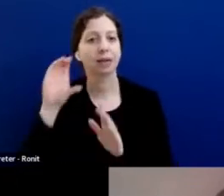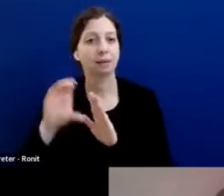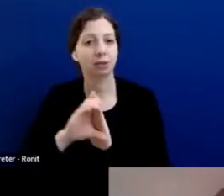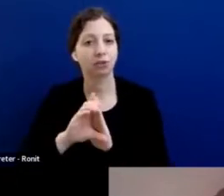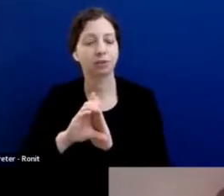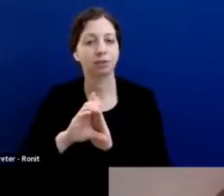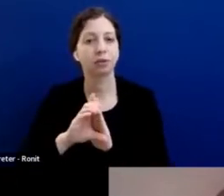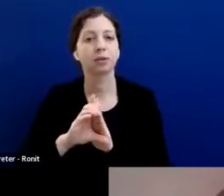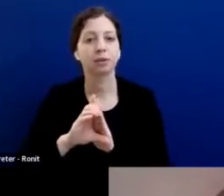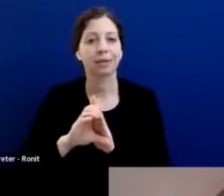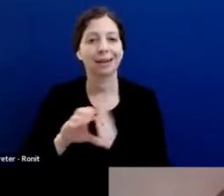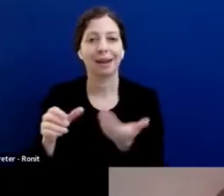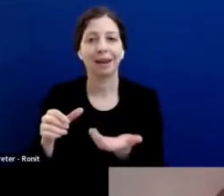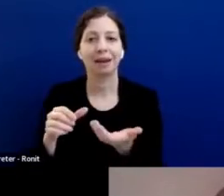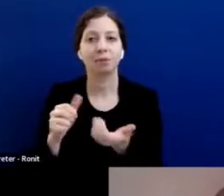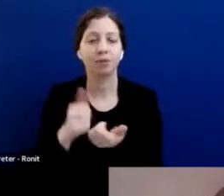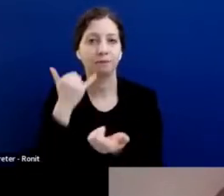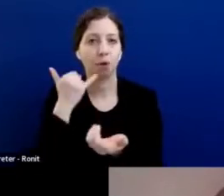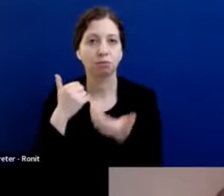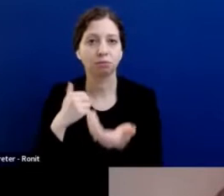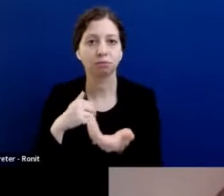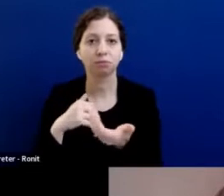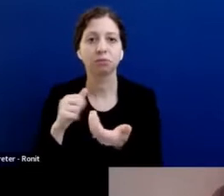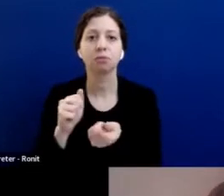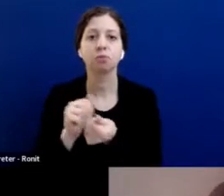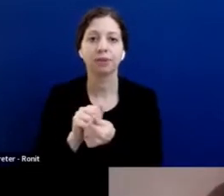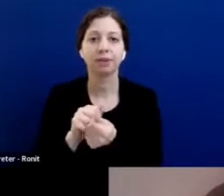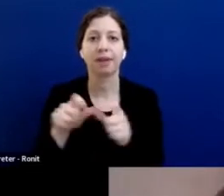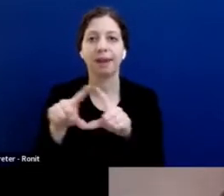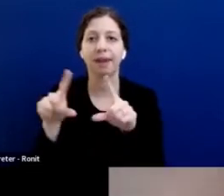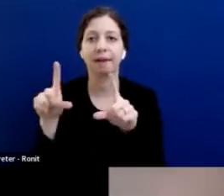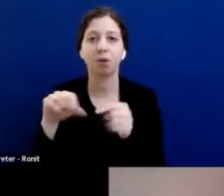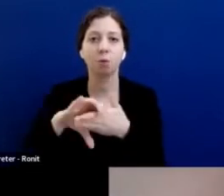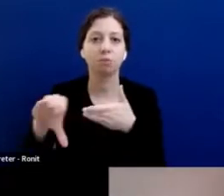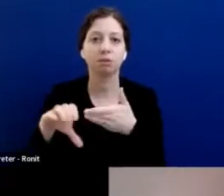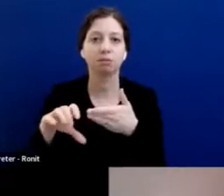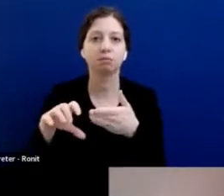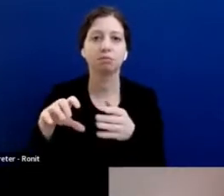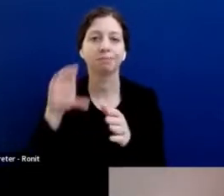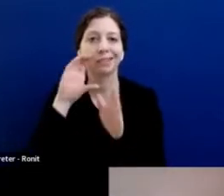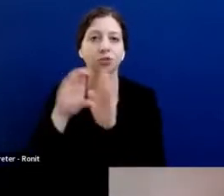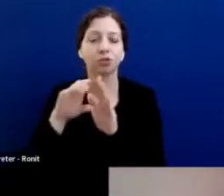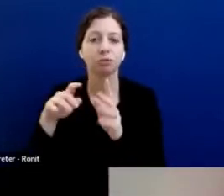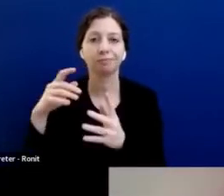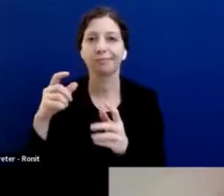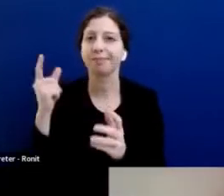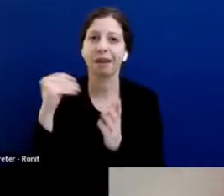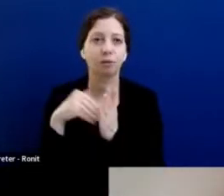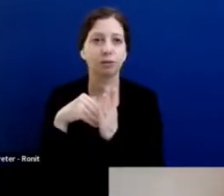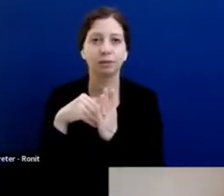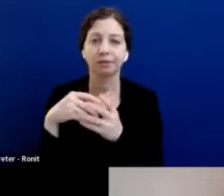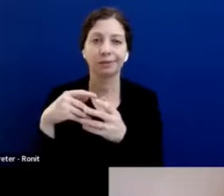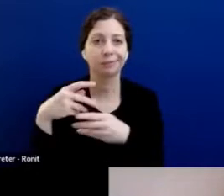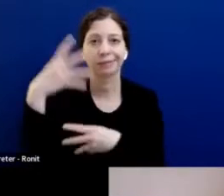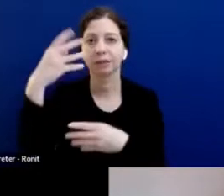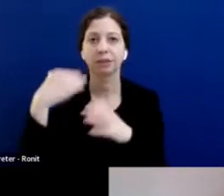screen, which is a hand holding a phone with a series of envelopes hovering above, depicting the seemingly thousands of emails we get